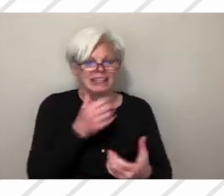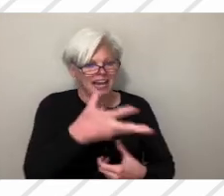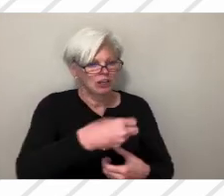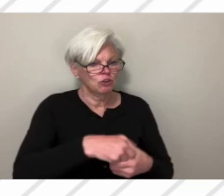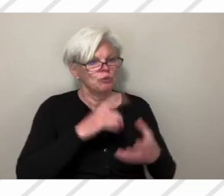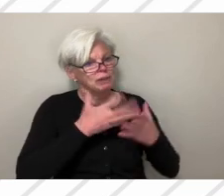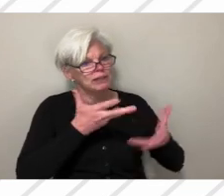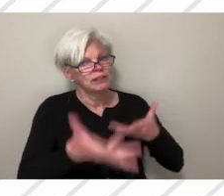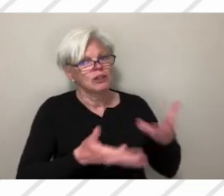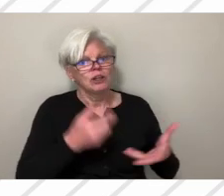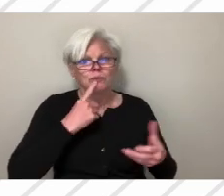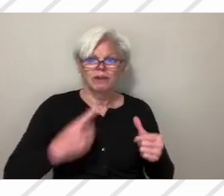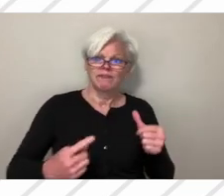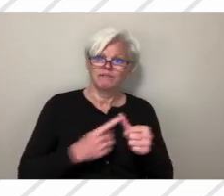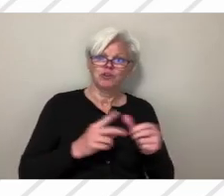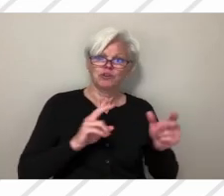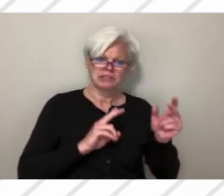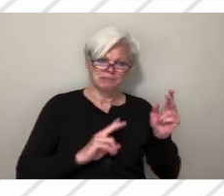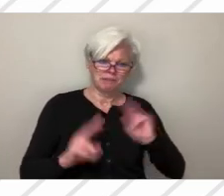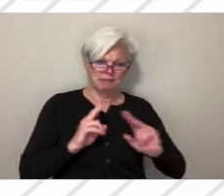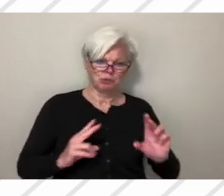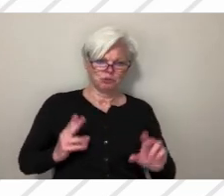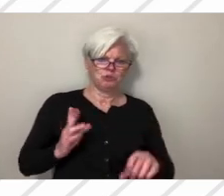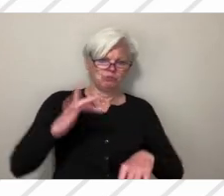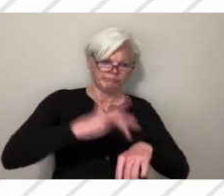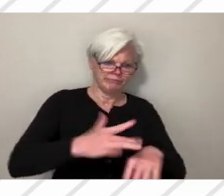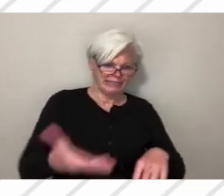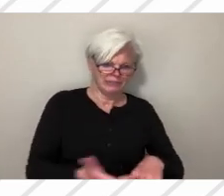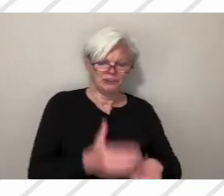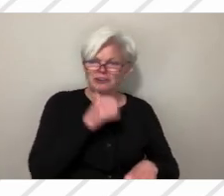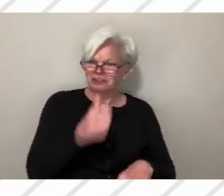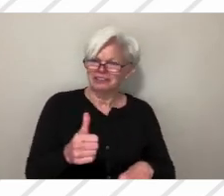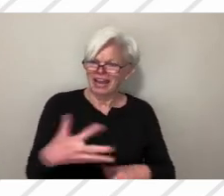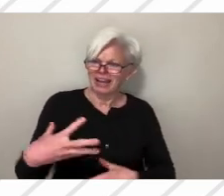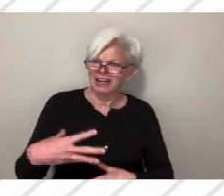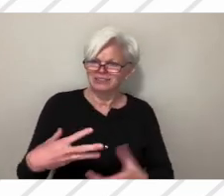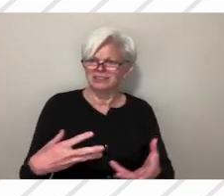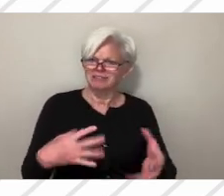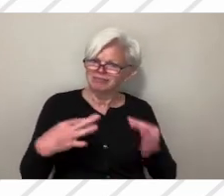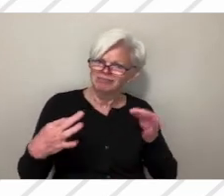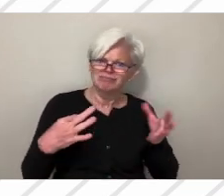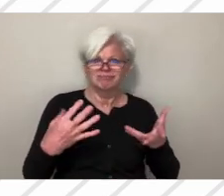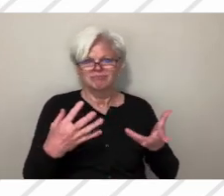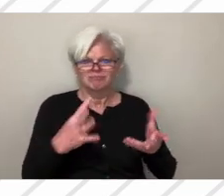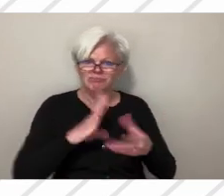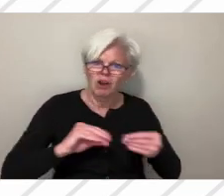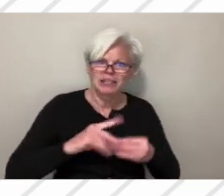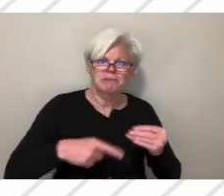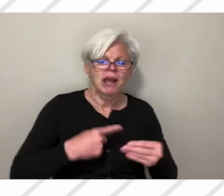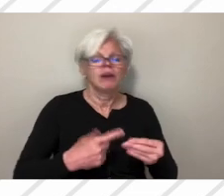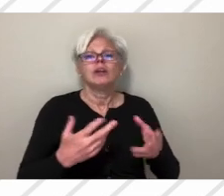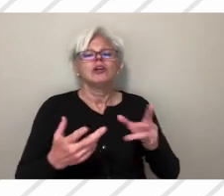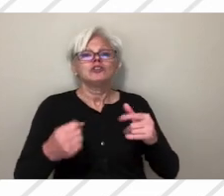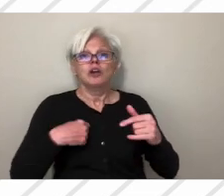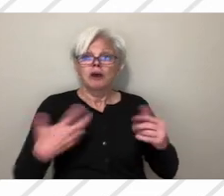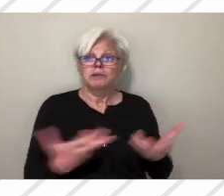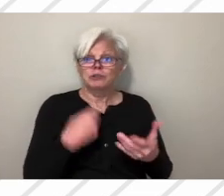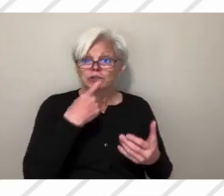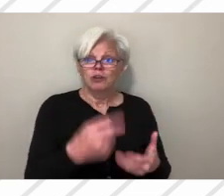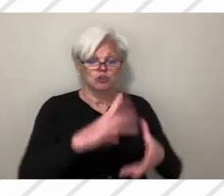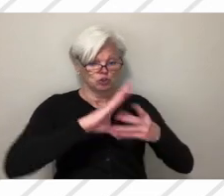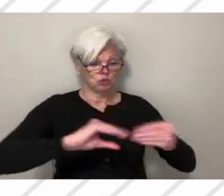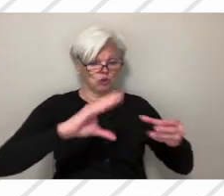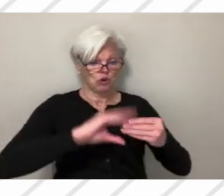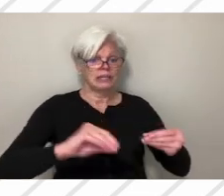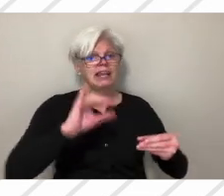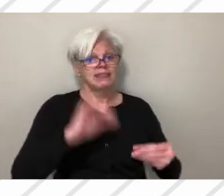of this place are not accounted for. They told these in real ways. And so I'm here to tell you that story is a legitimate tool of